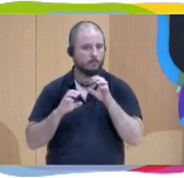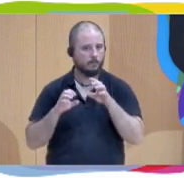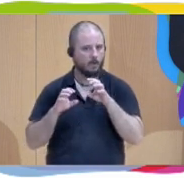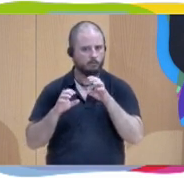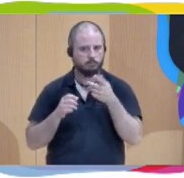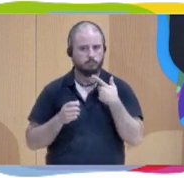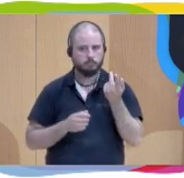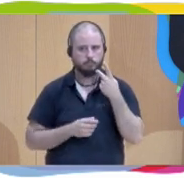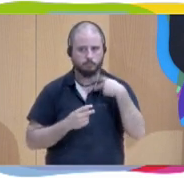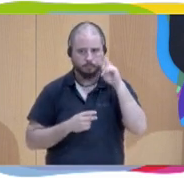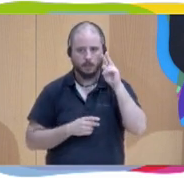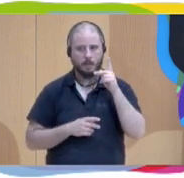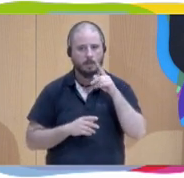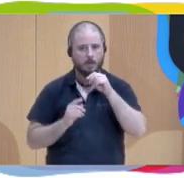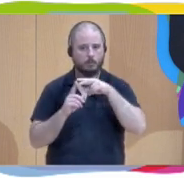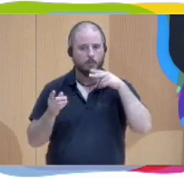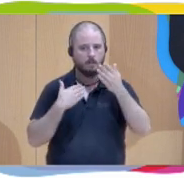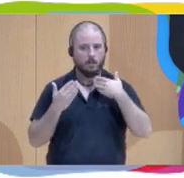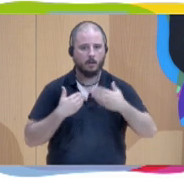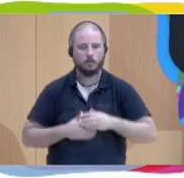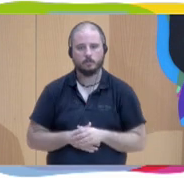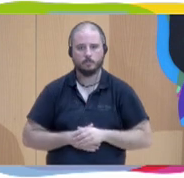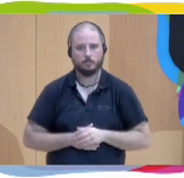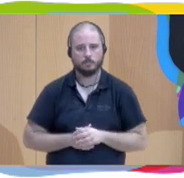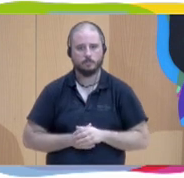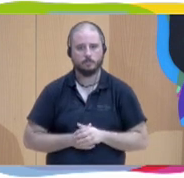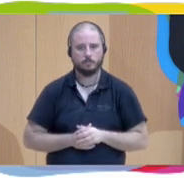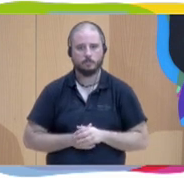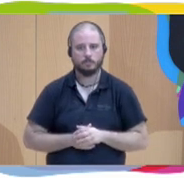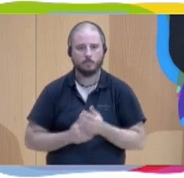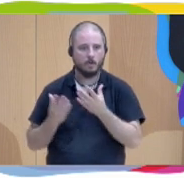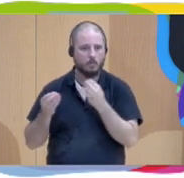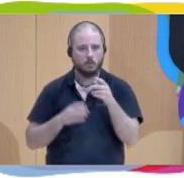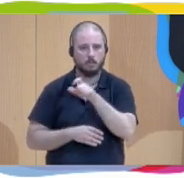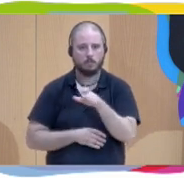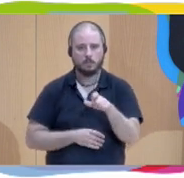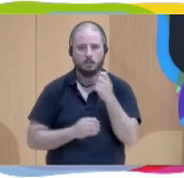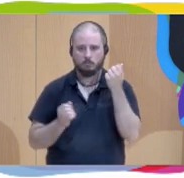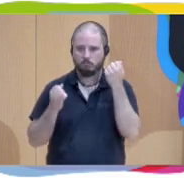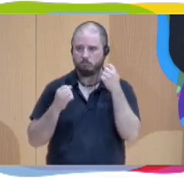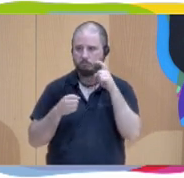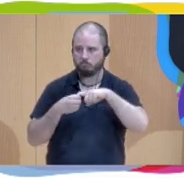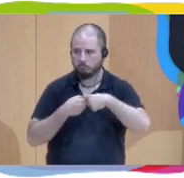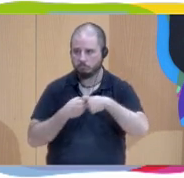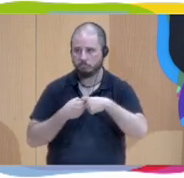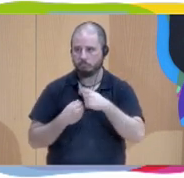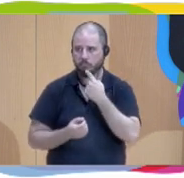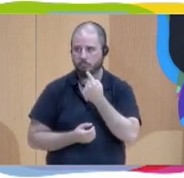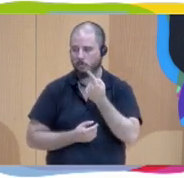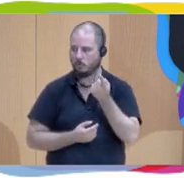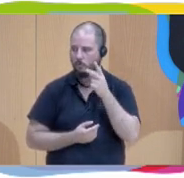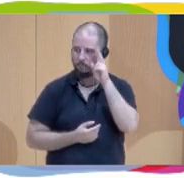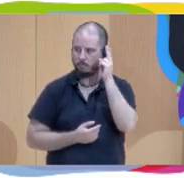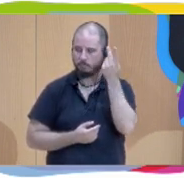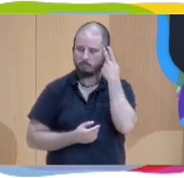And many of the participants described the dialogical approach as a change of paradigm that also enabled